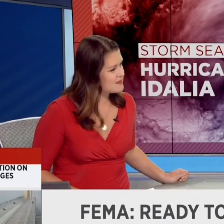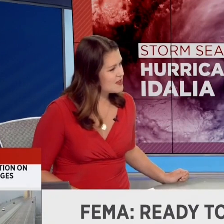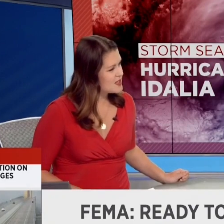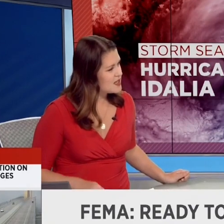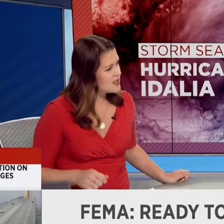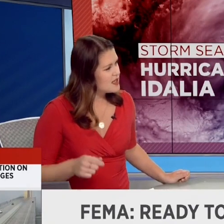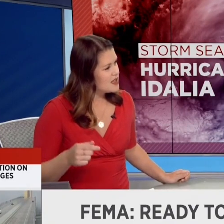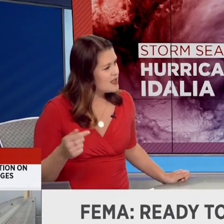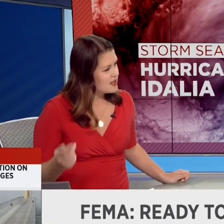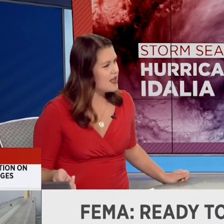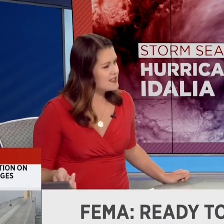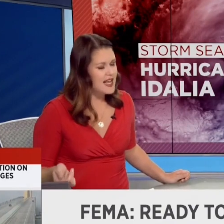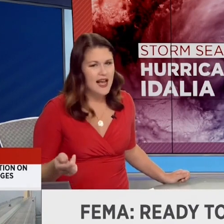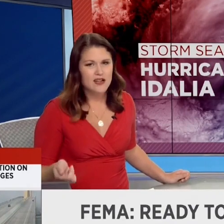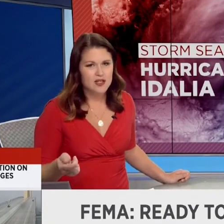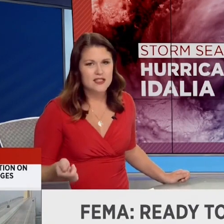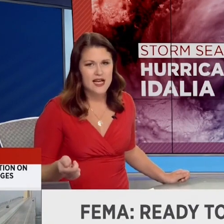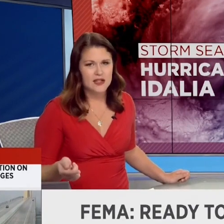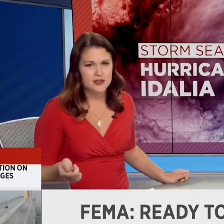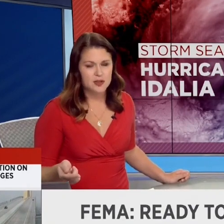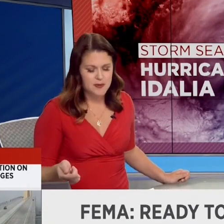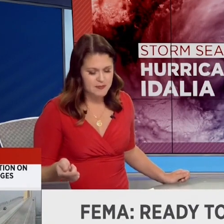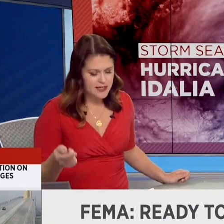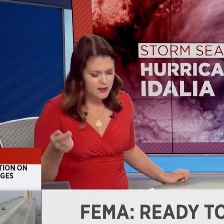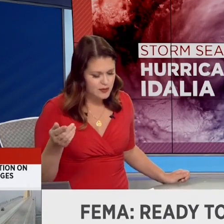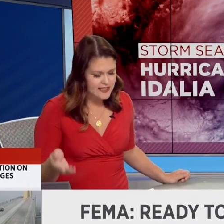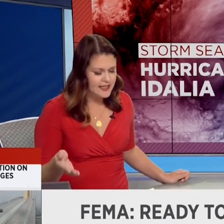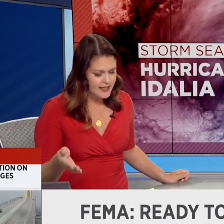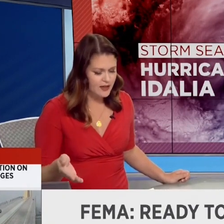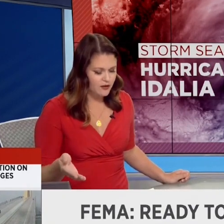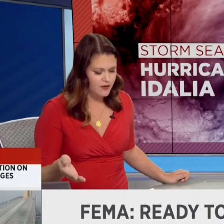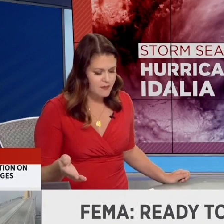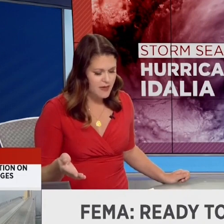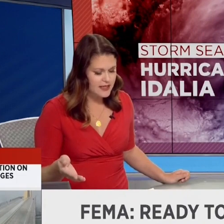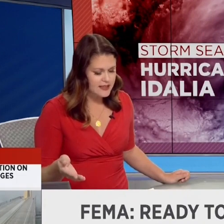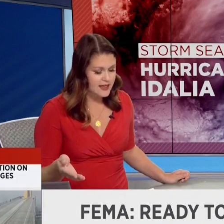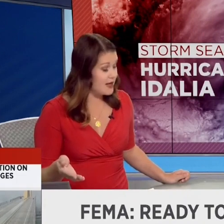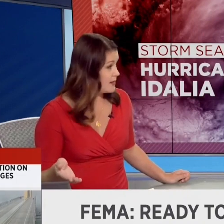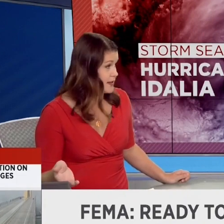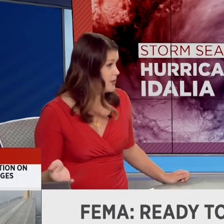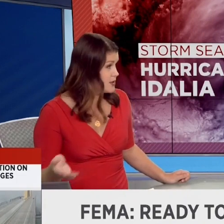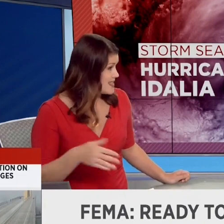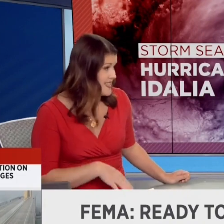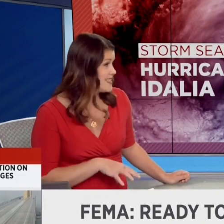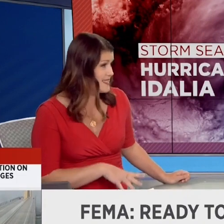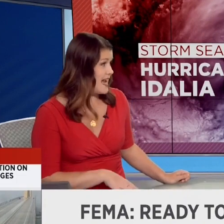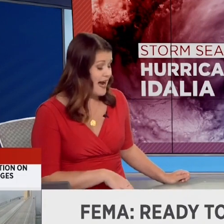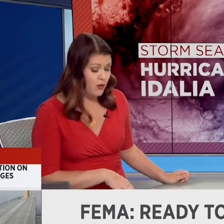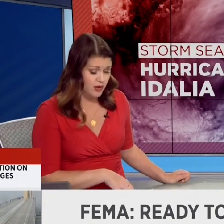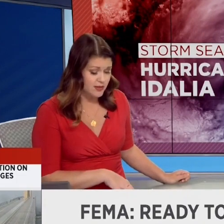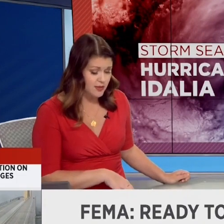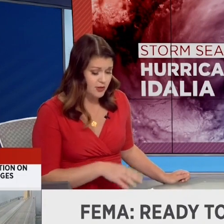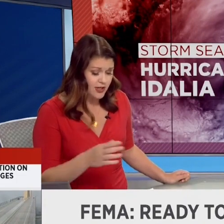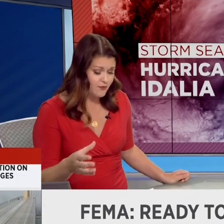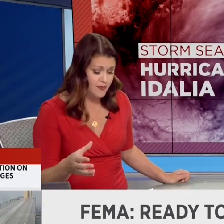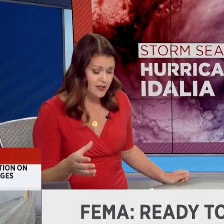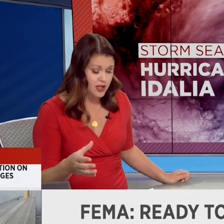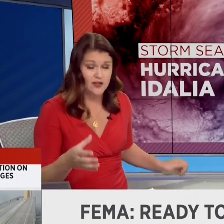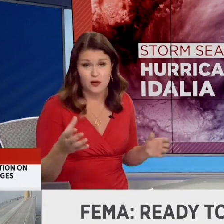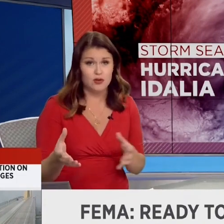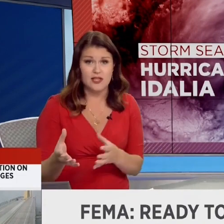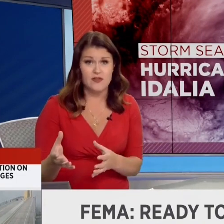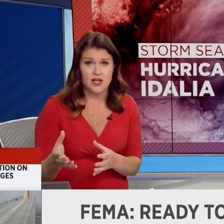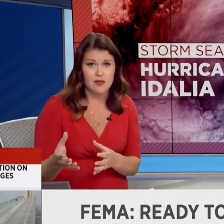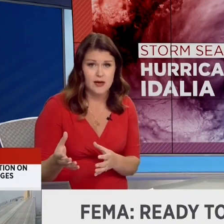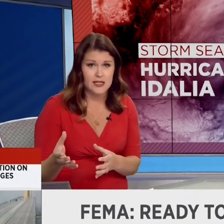cover here at Spectrum Bay News 9. And to add on to that a little bit, because we did hear from Manatee County leaders this hour, so good information.